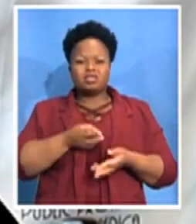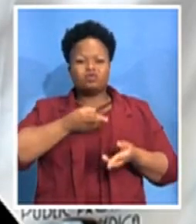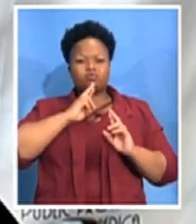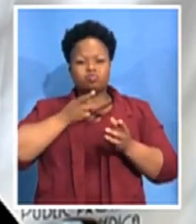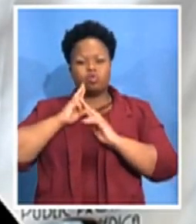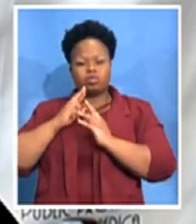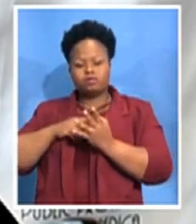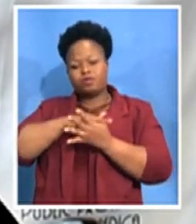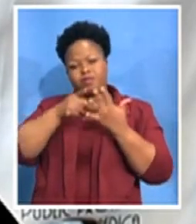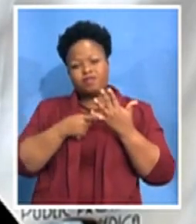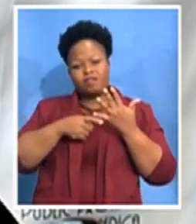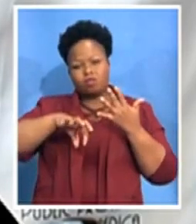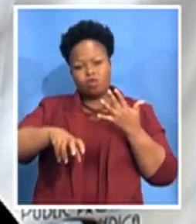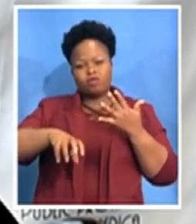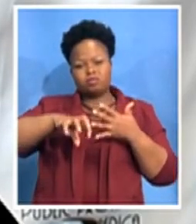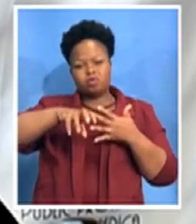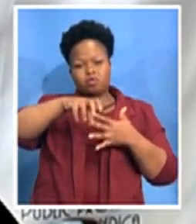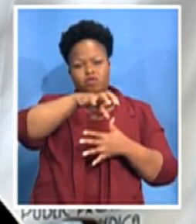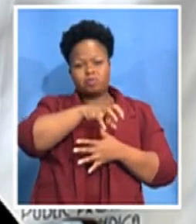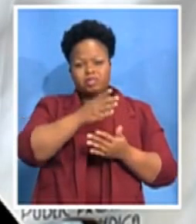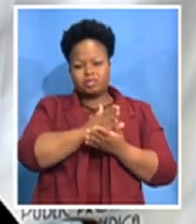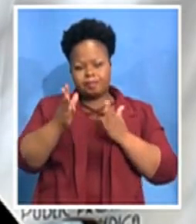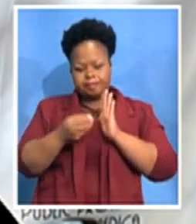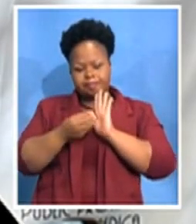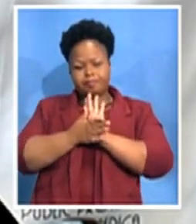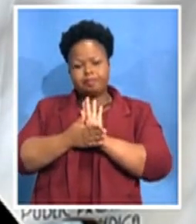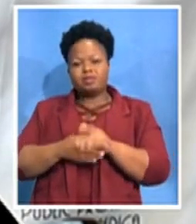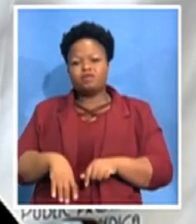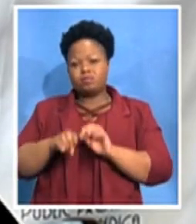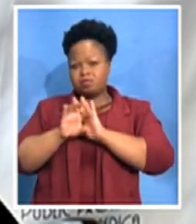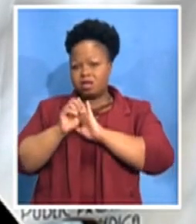were captured by the media houses in the country.